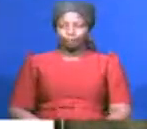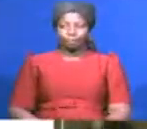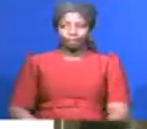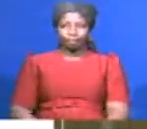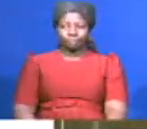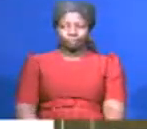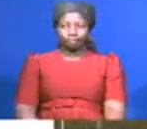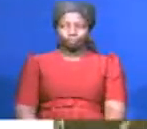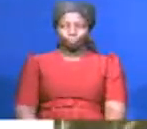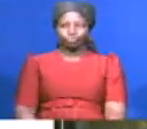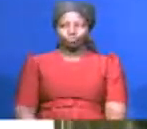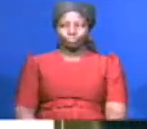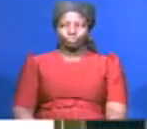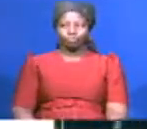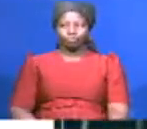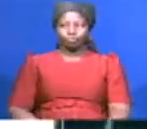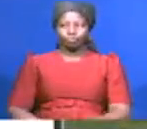Goal!